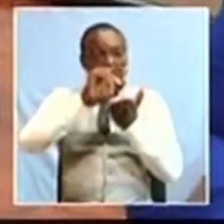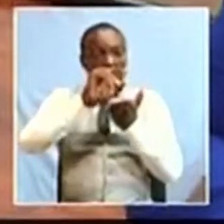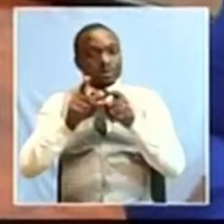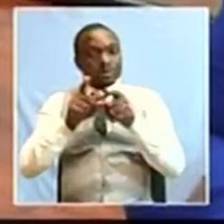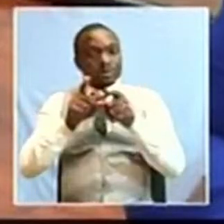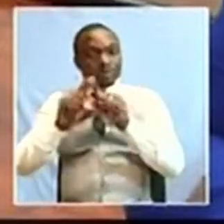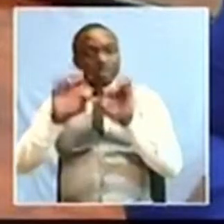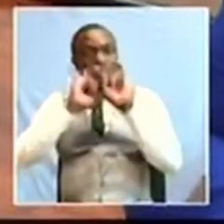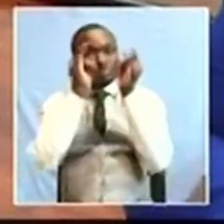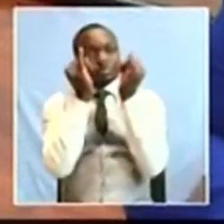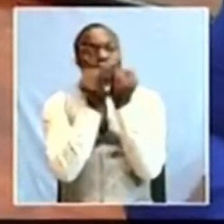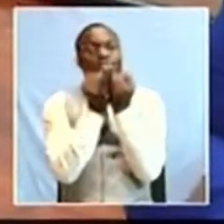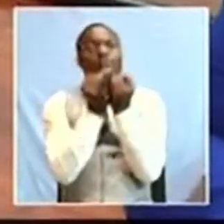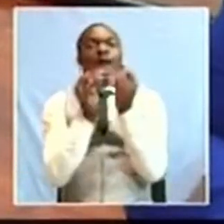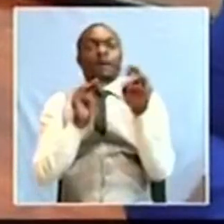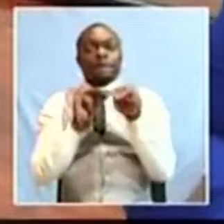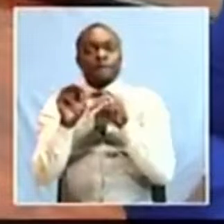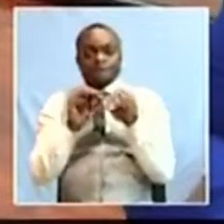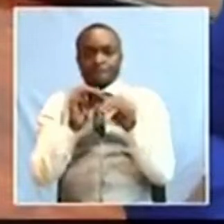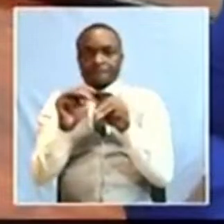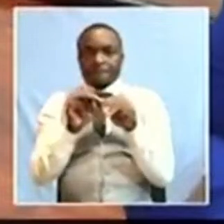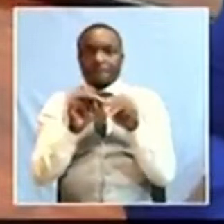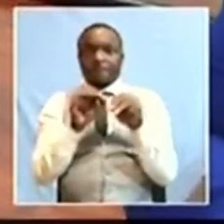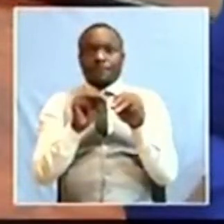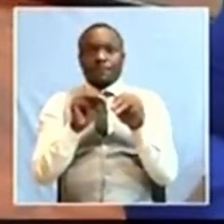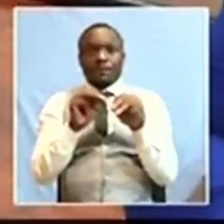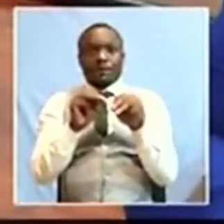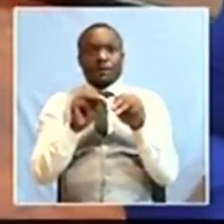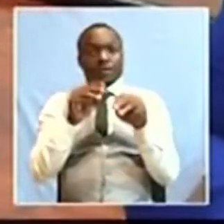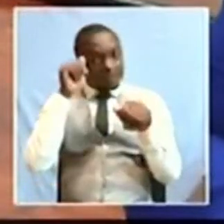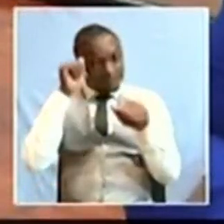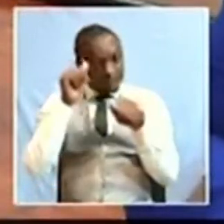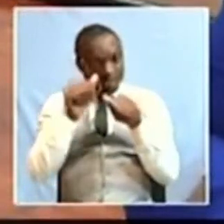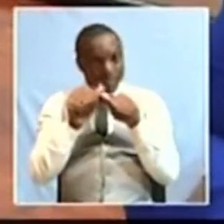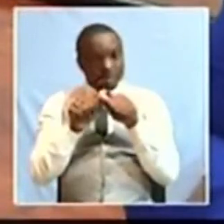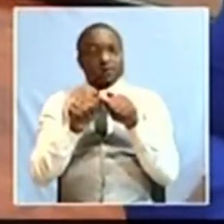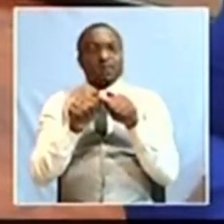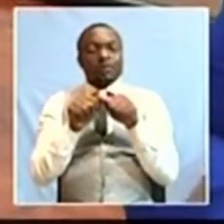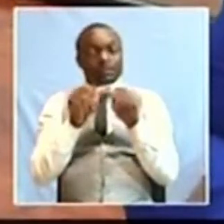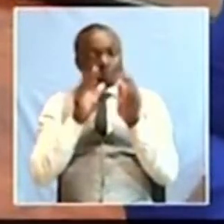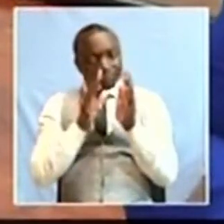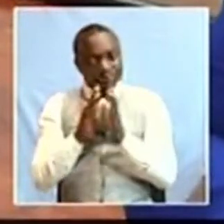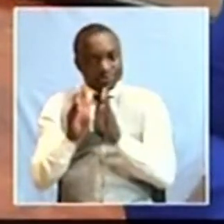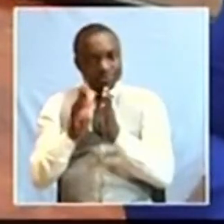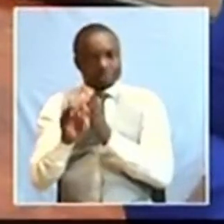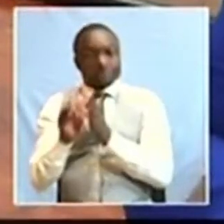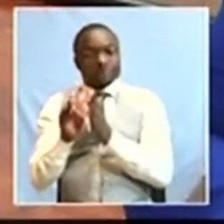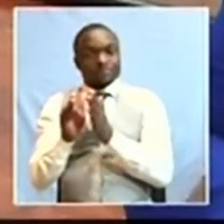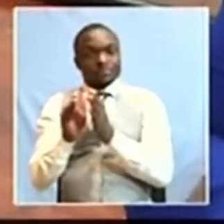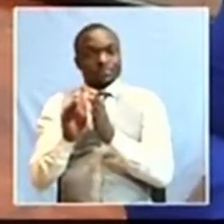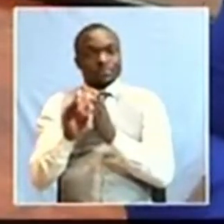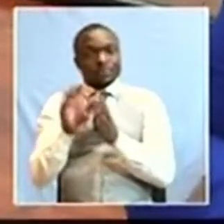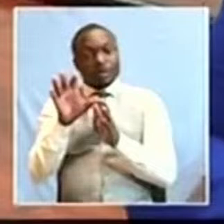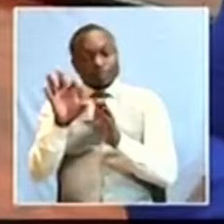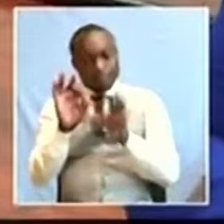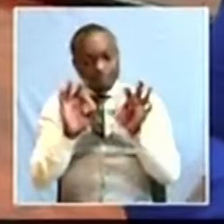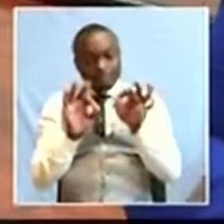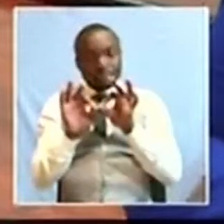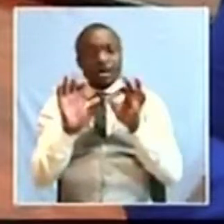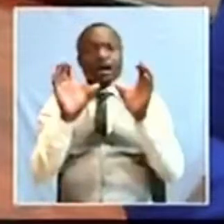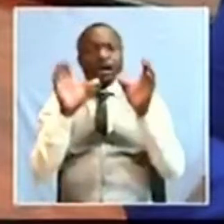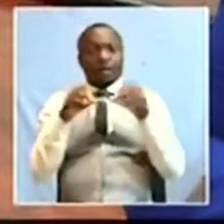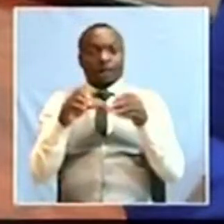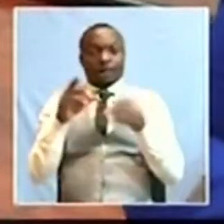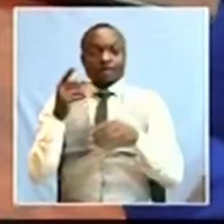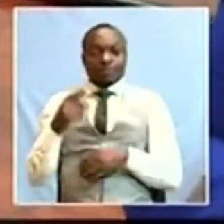Further, management has secured a Council resolution to replan and redevelop selected Council